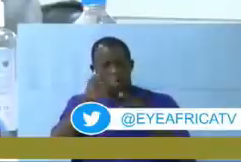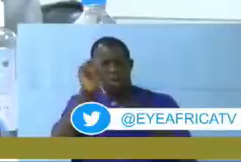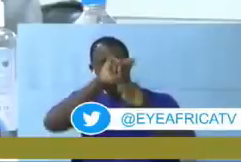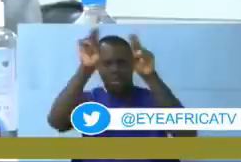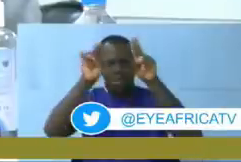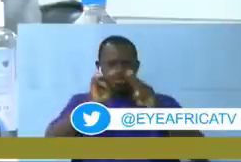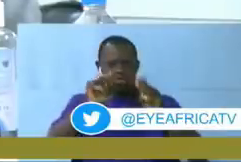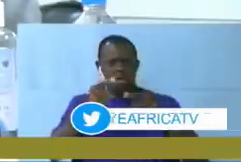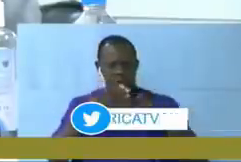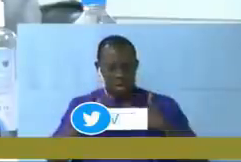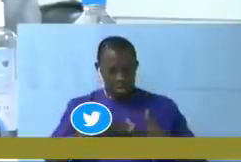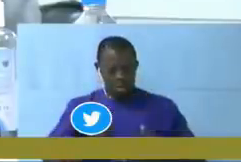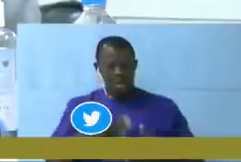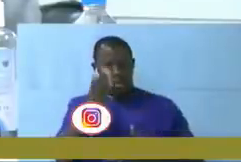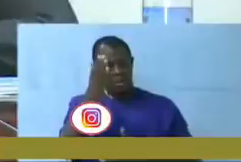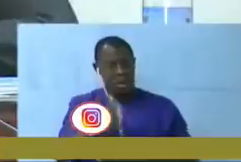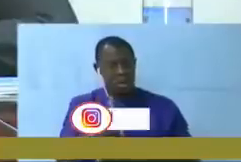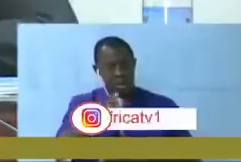16 years now.